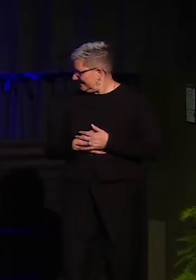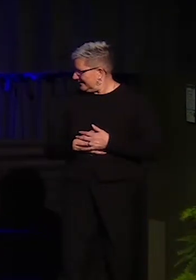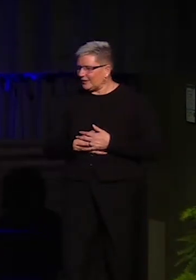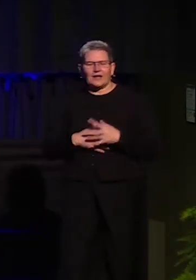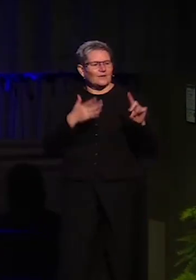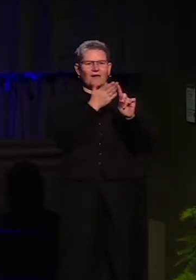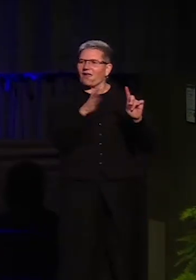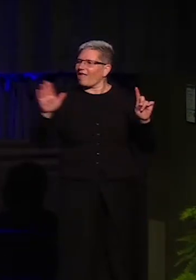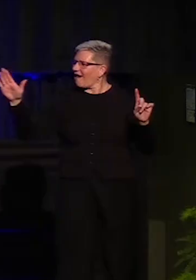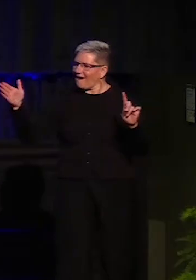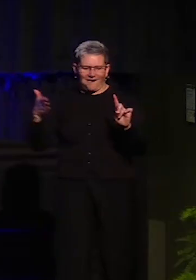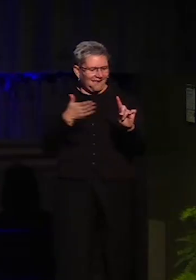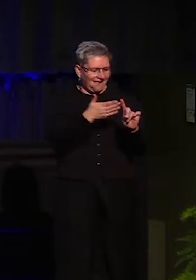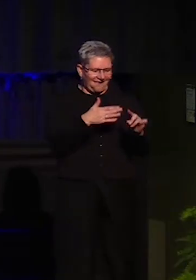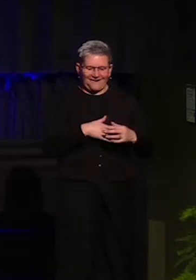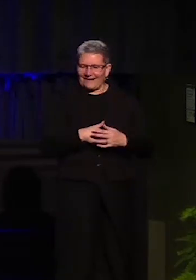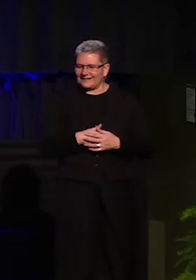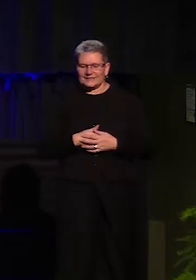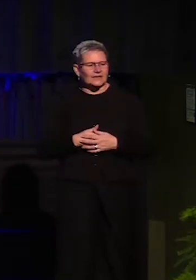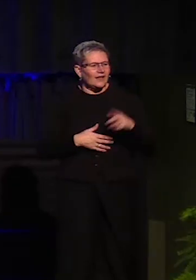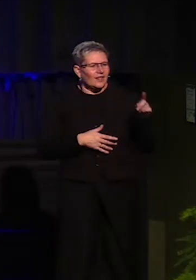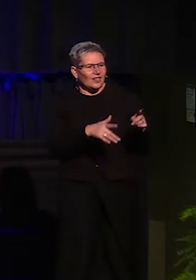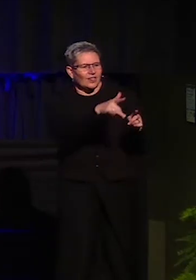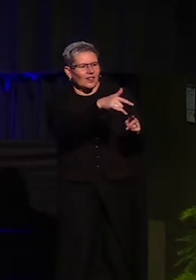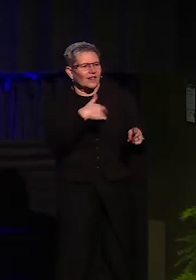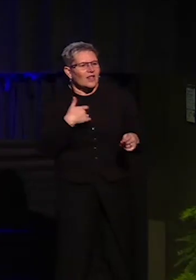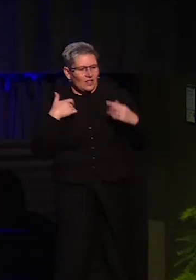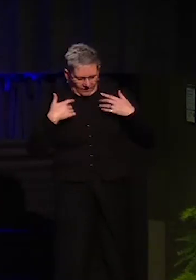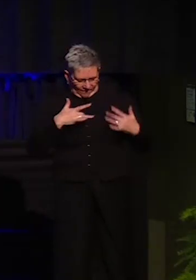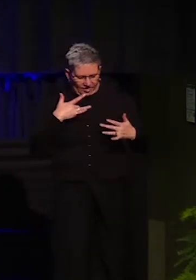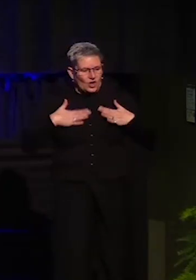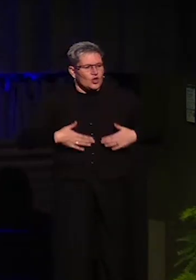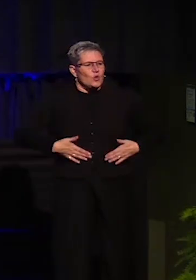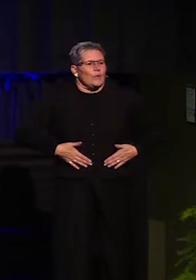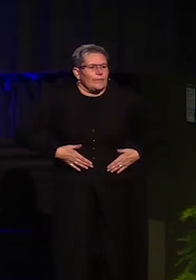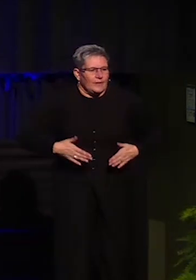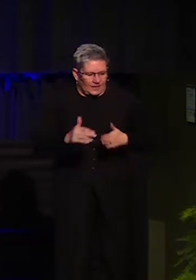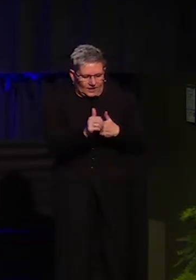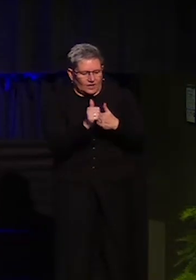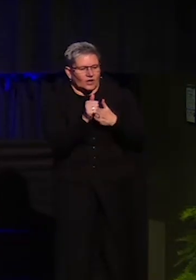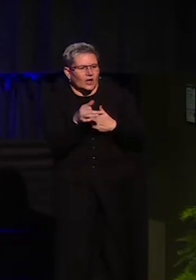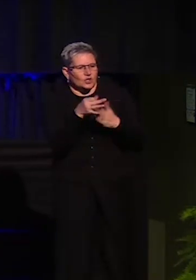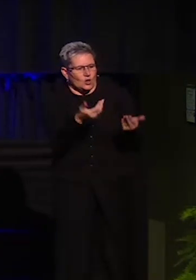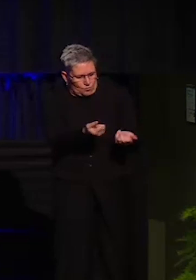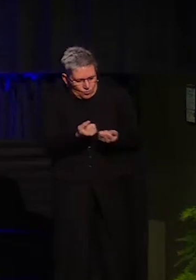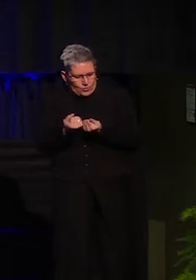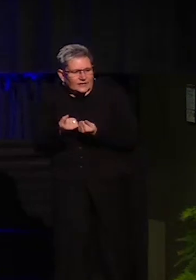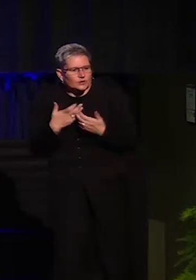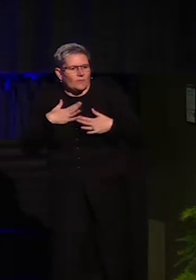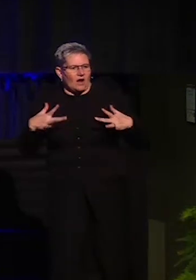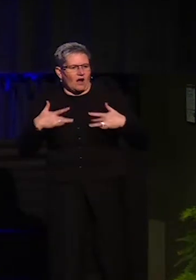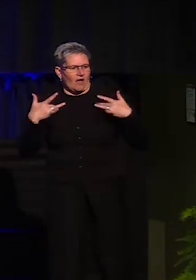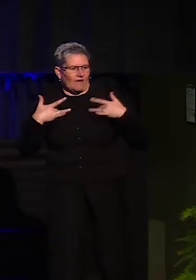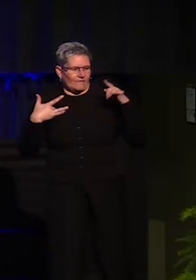Where was I? They missed the fundamental point of the humanity of having a guide dog and the things that a guide dog actually brings, whereas pushing